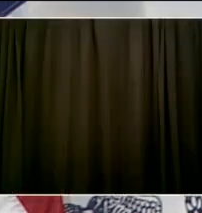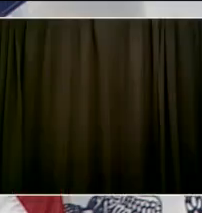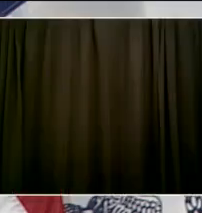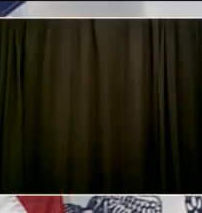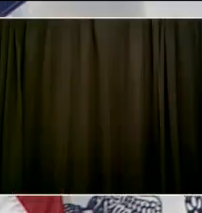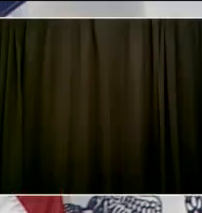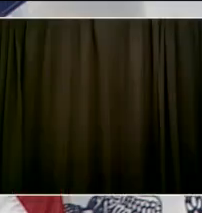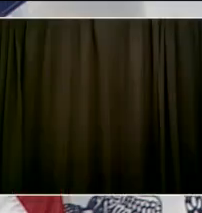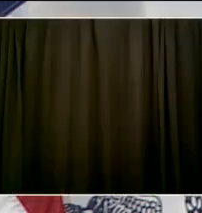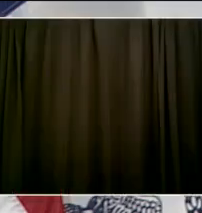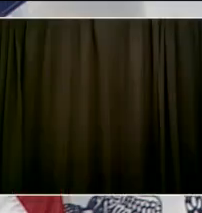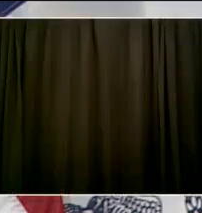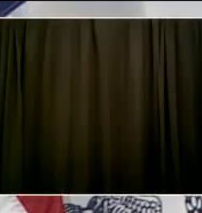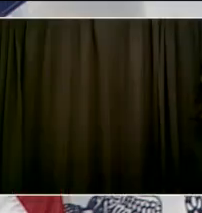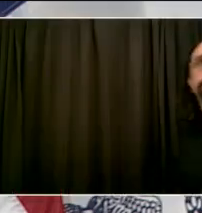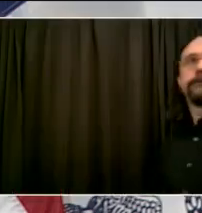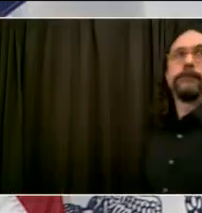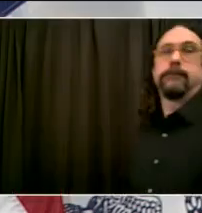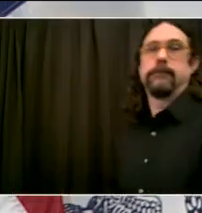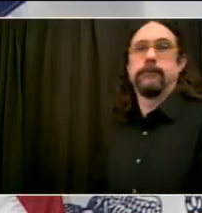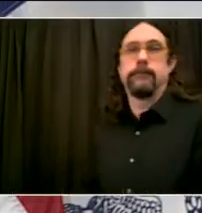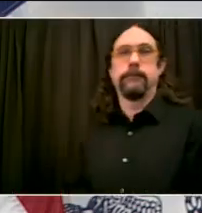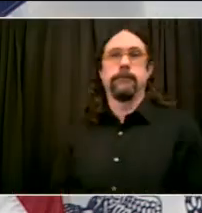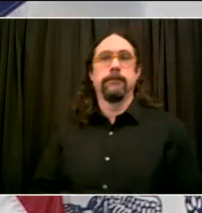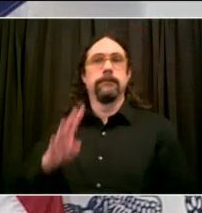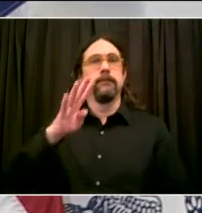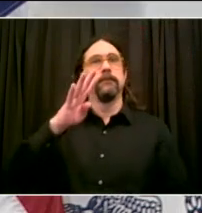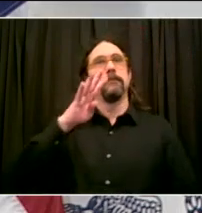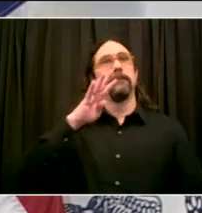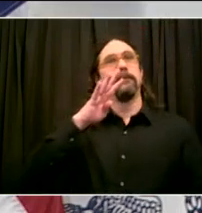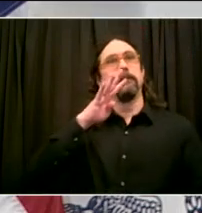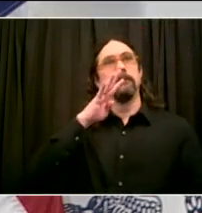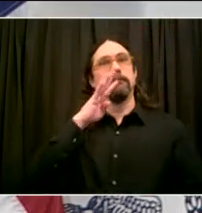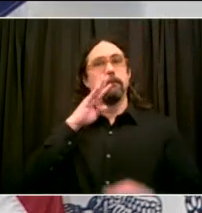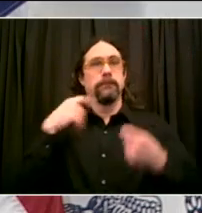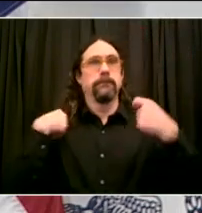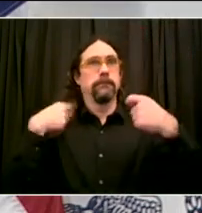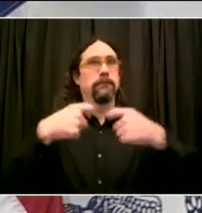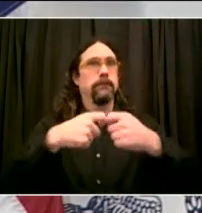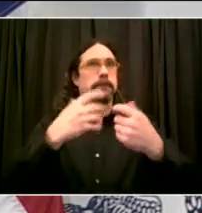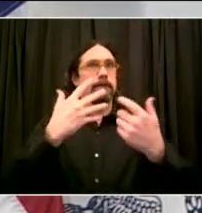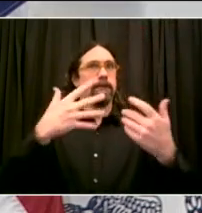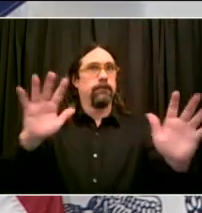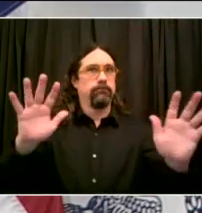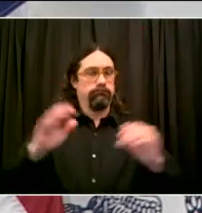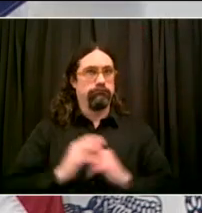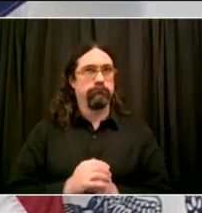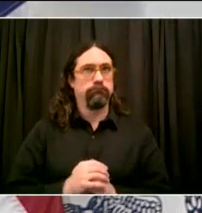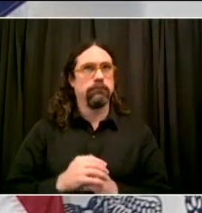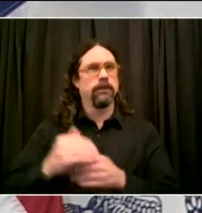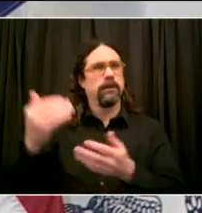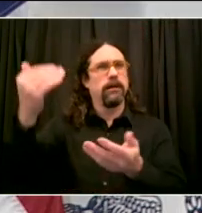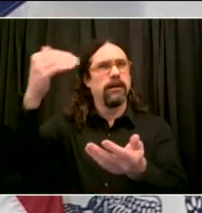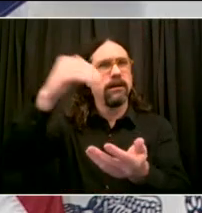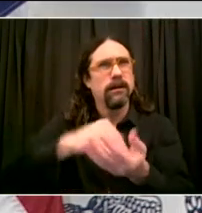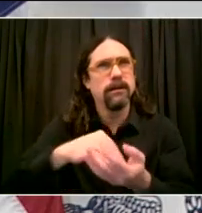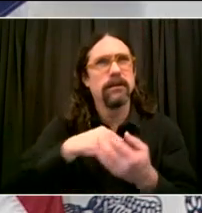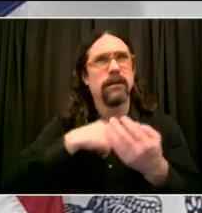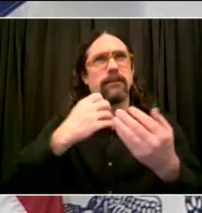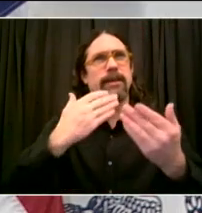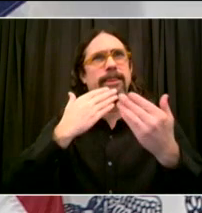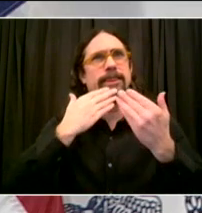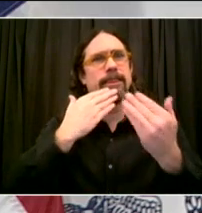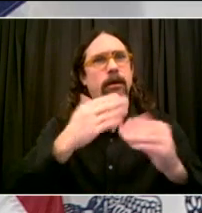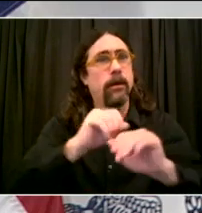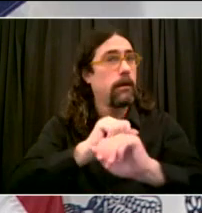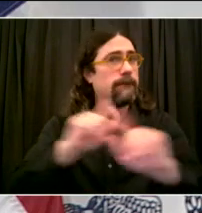City workers, public servants have been working so hard the last few days to make life better for people and help people through the snowstorm. Everyone should be proud